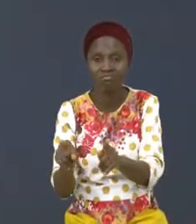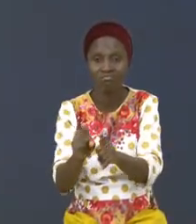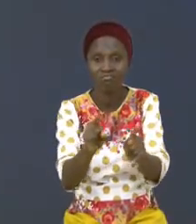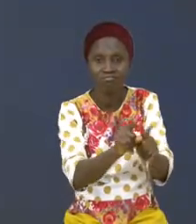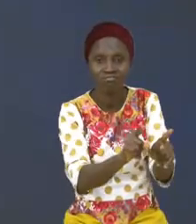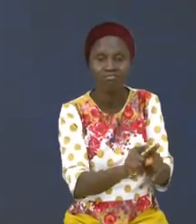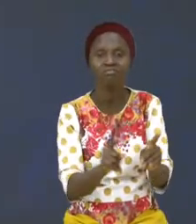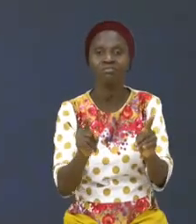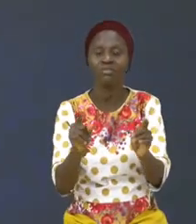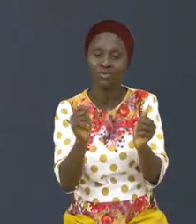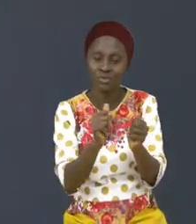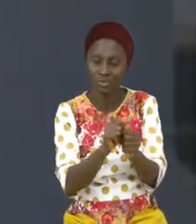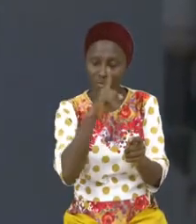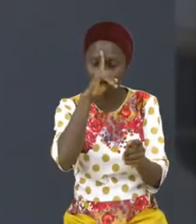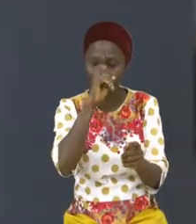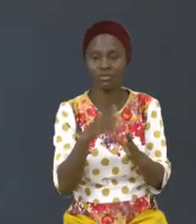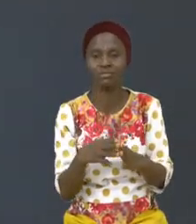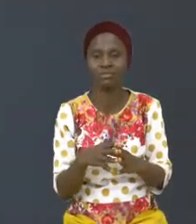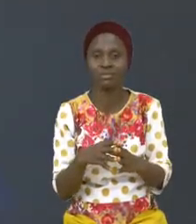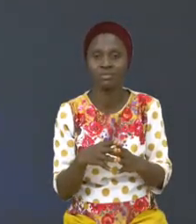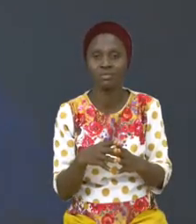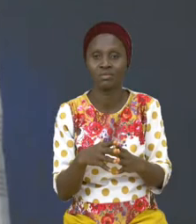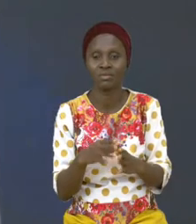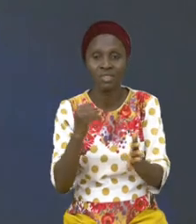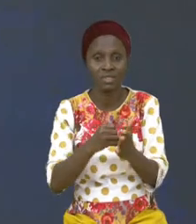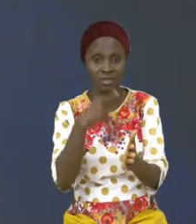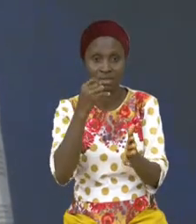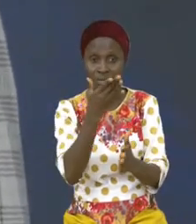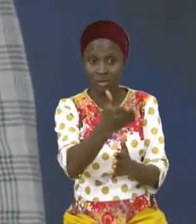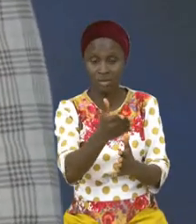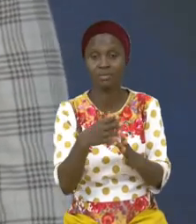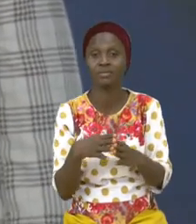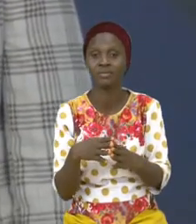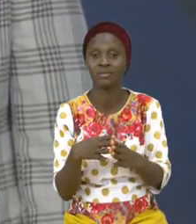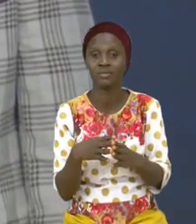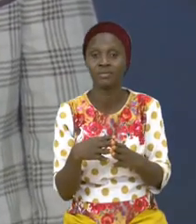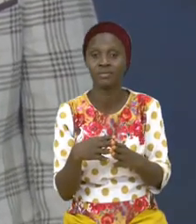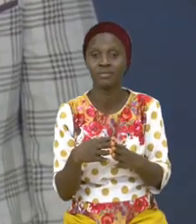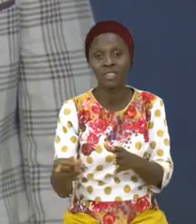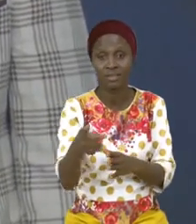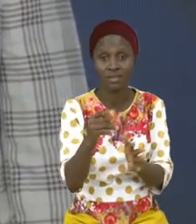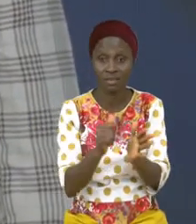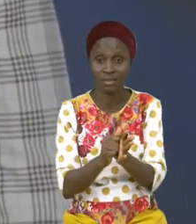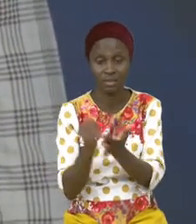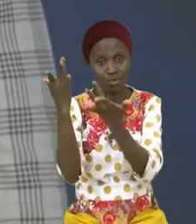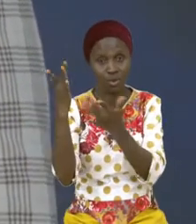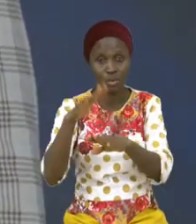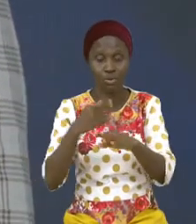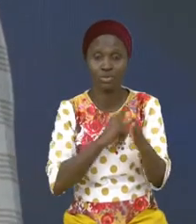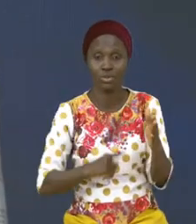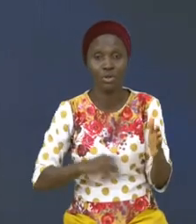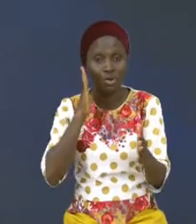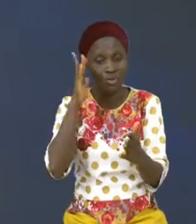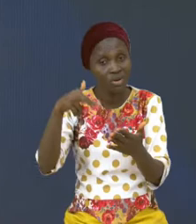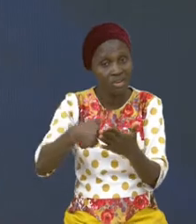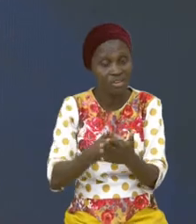be in likeness to the ego it says there they that wait upon the lord shall renew